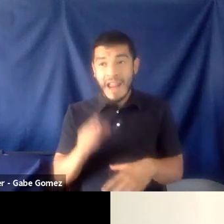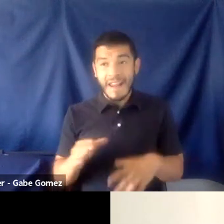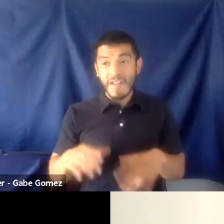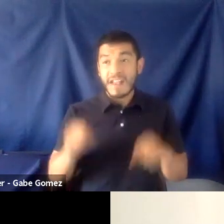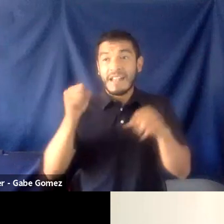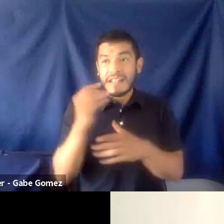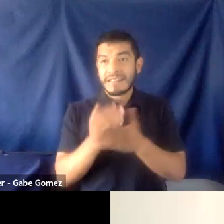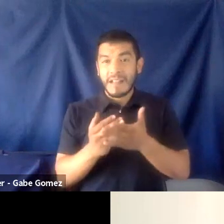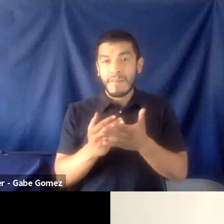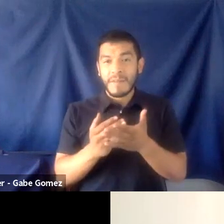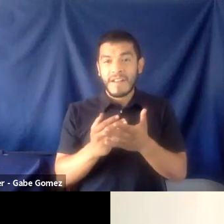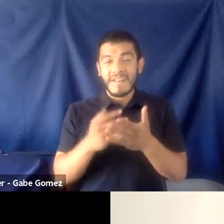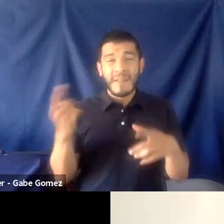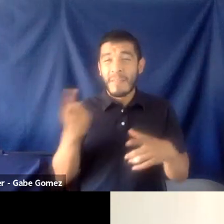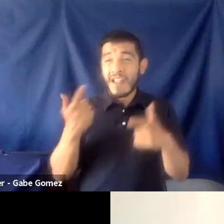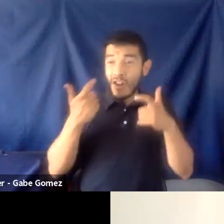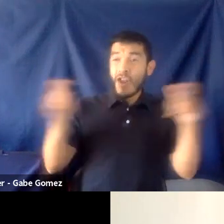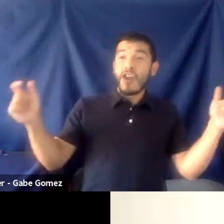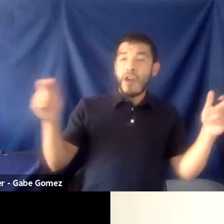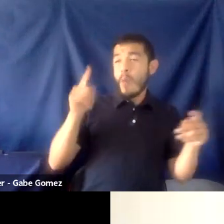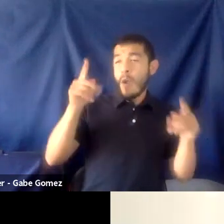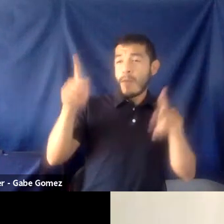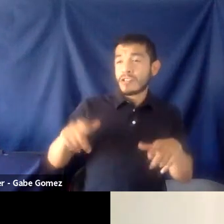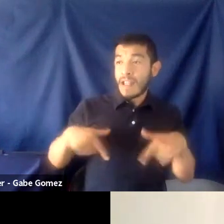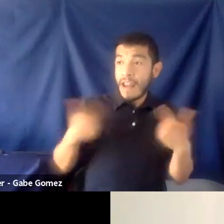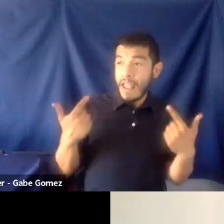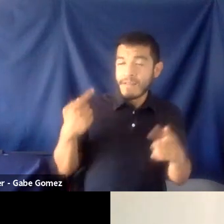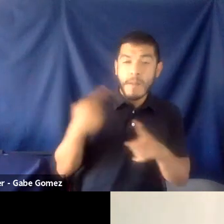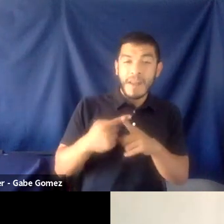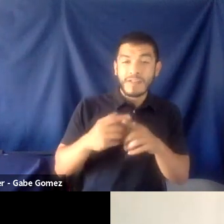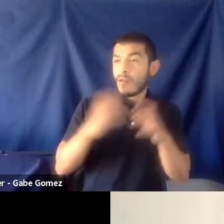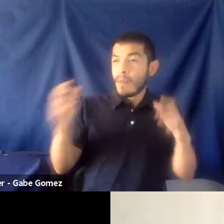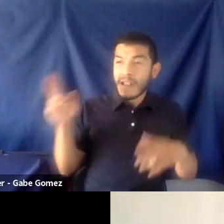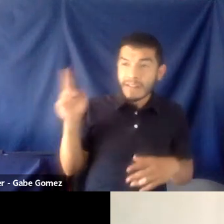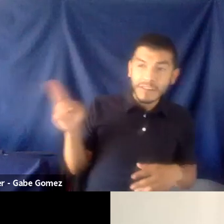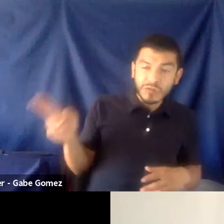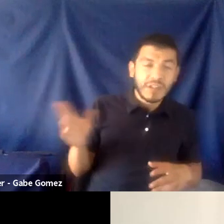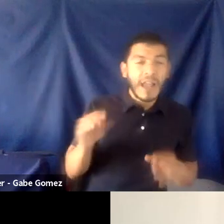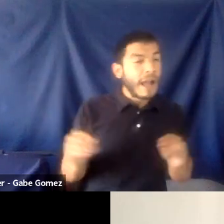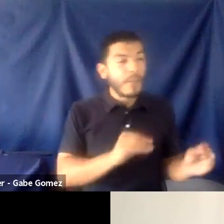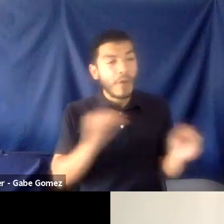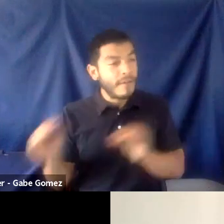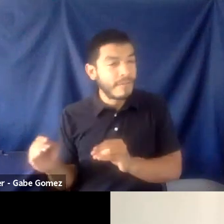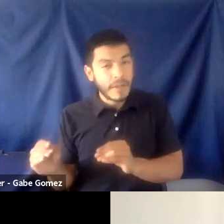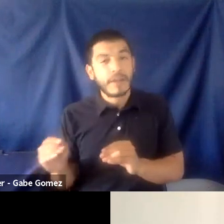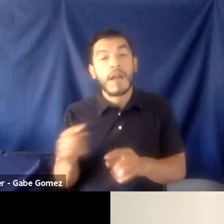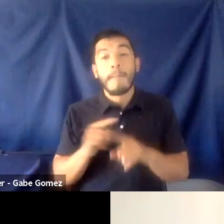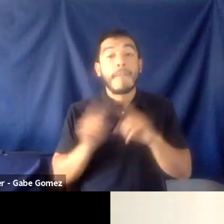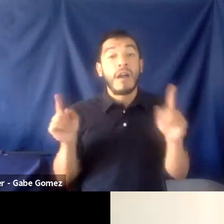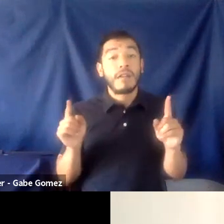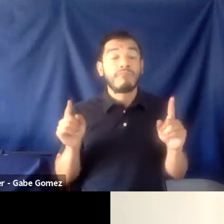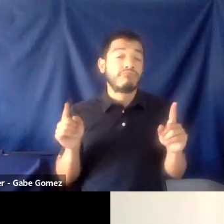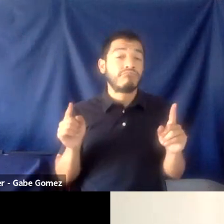something so epic before, one person's life, plus all of this history and movements. But I